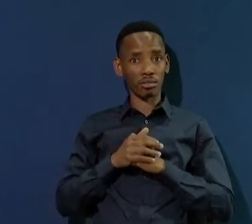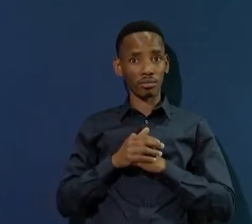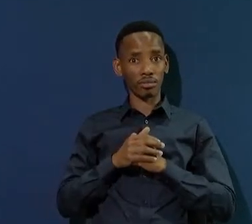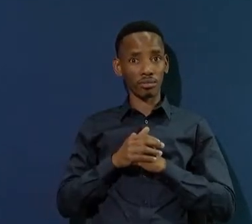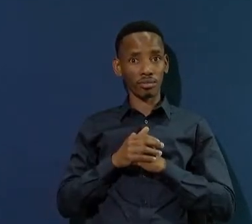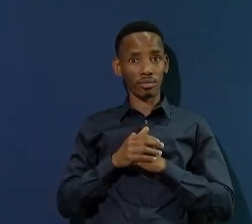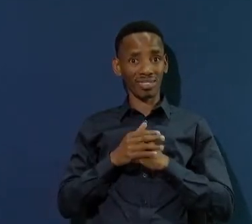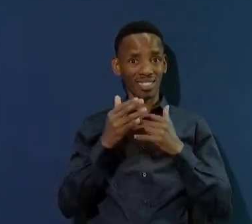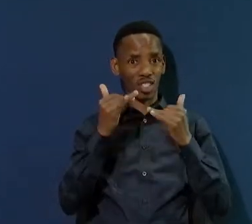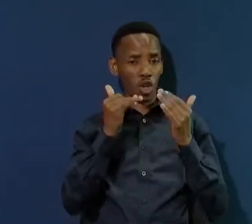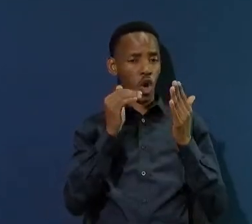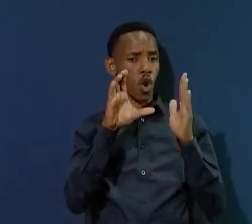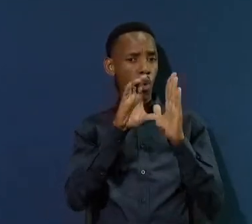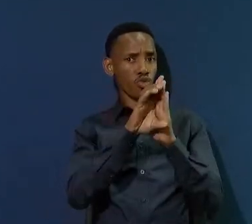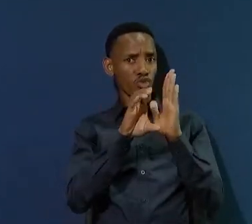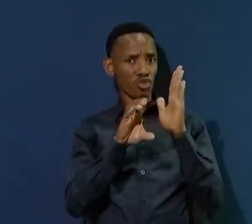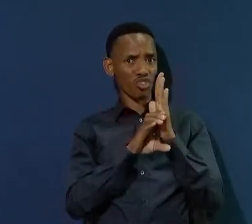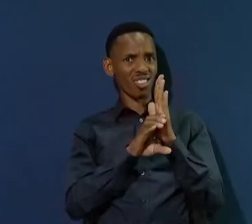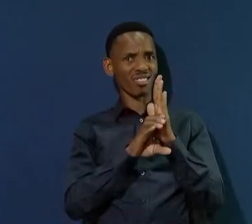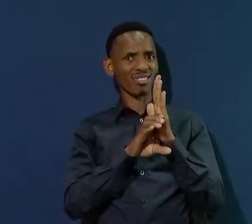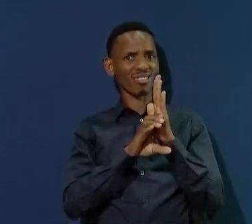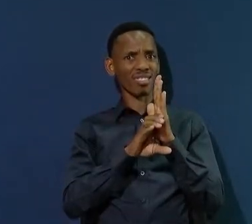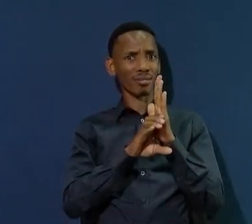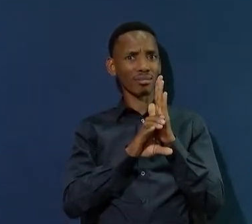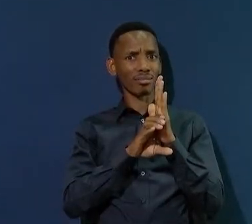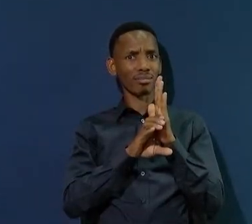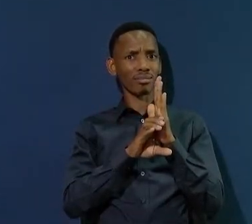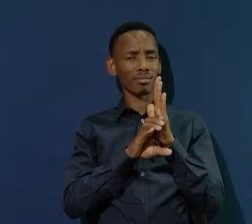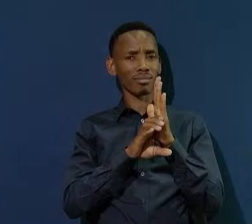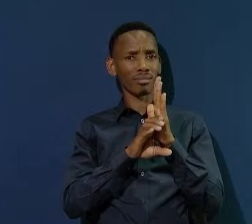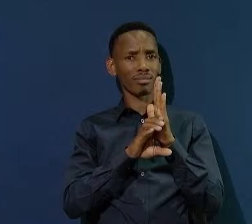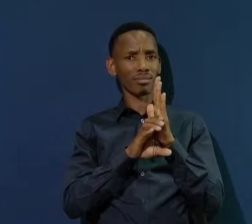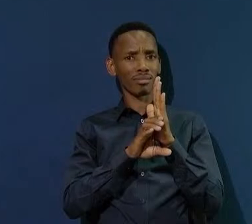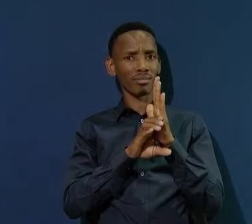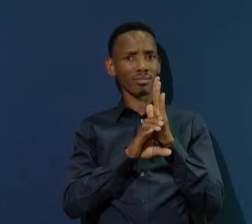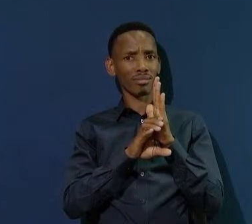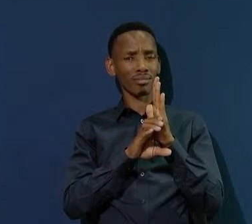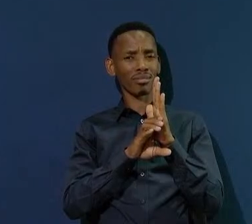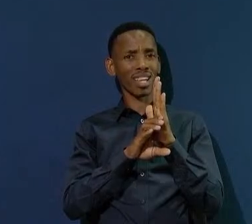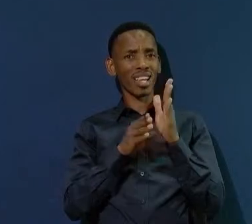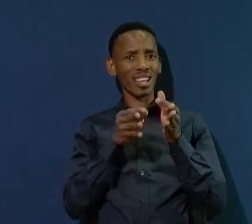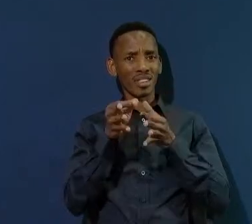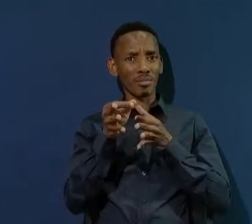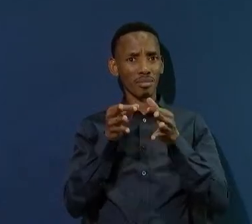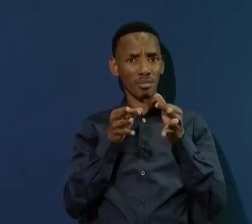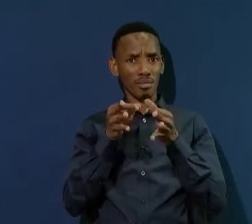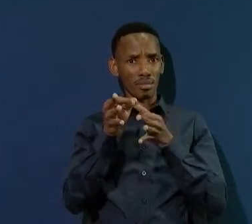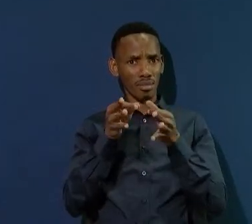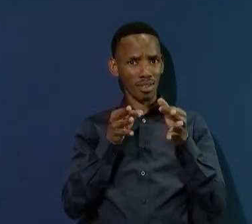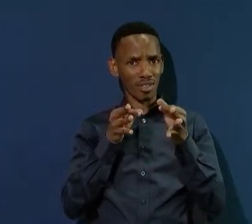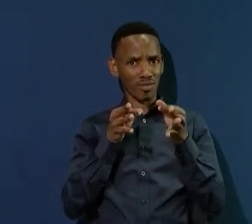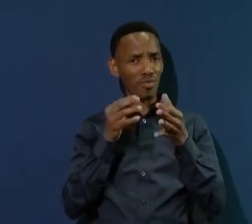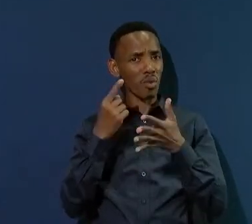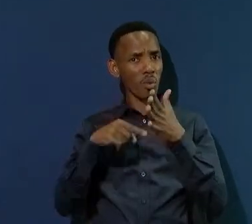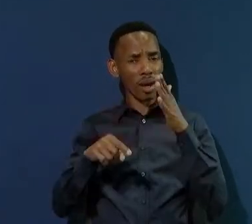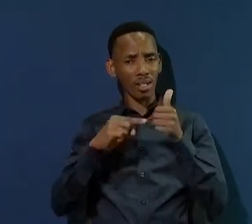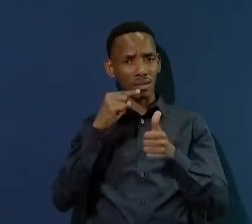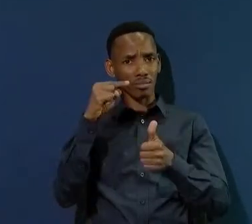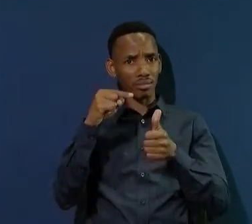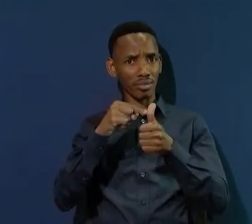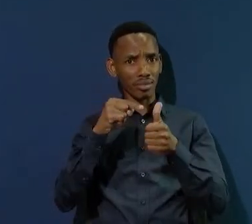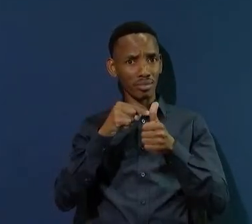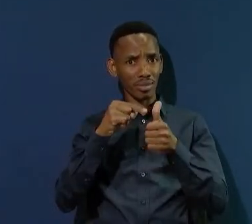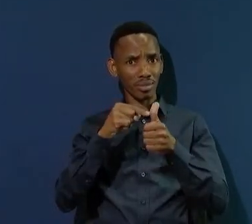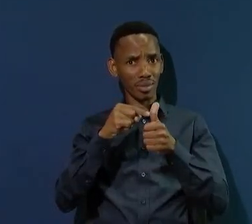phatlalatsa palamente jalo e bua gape le one ba ba tsamaisang ditlhopho le kgotla le le